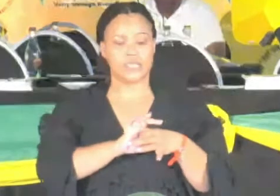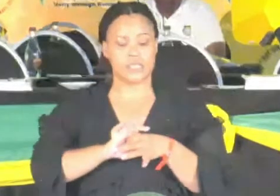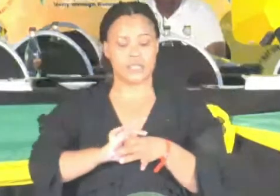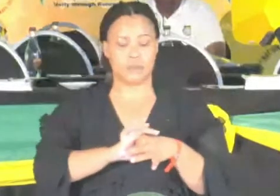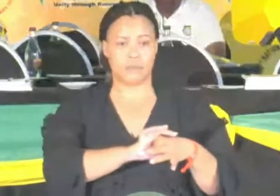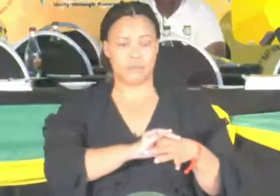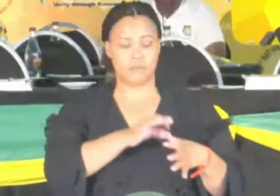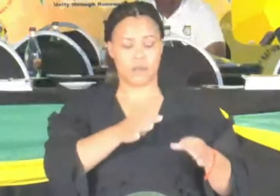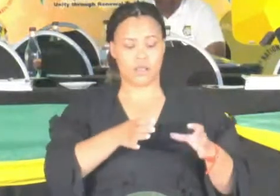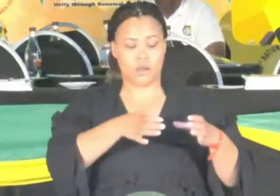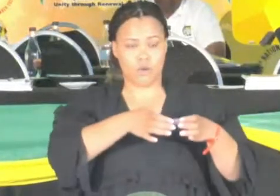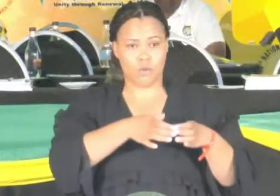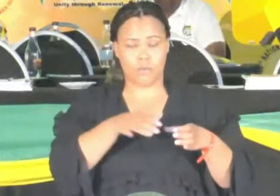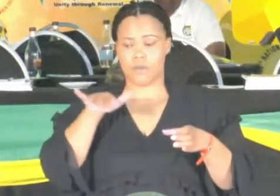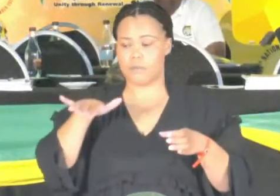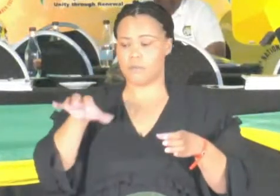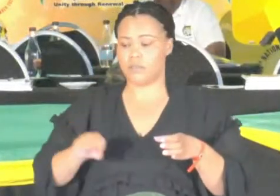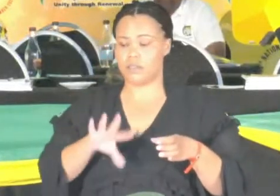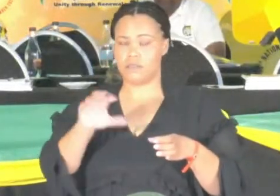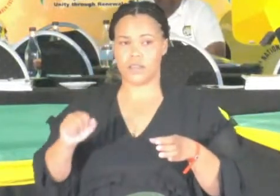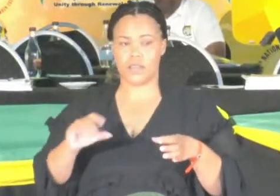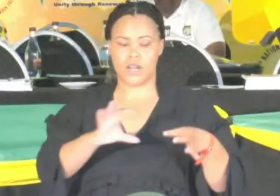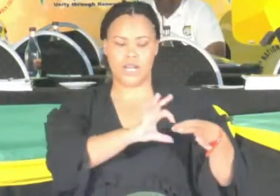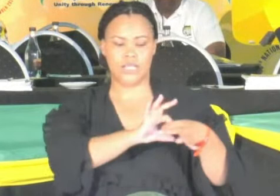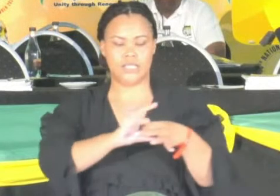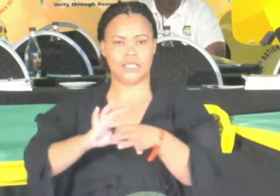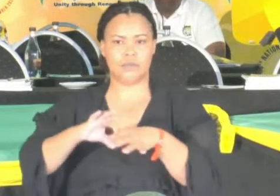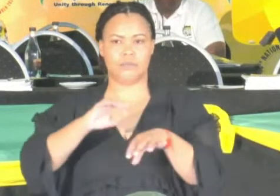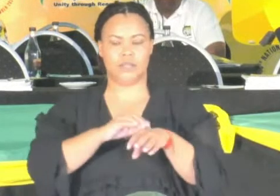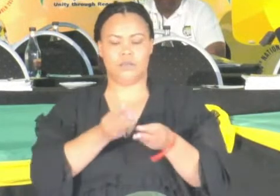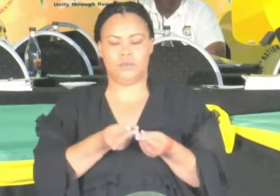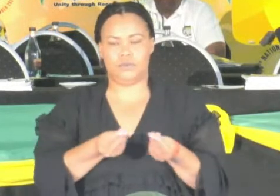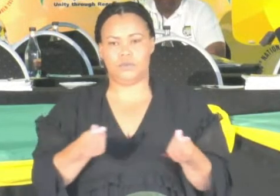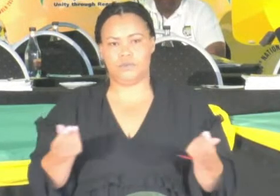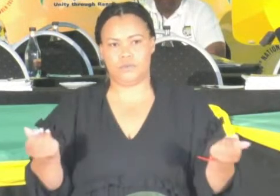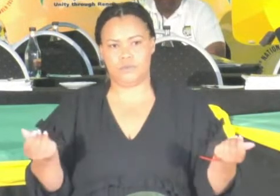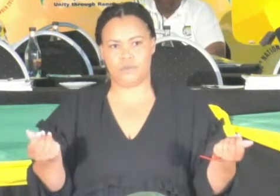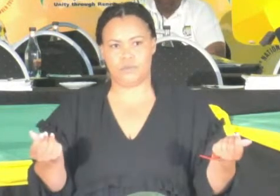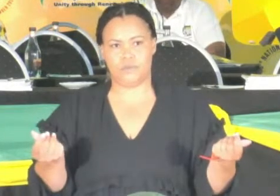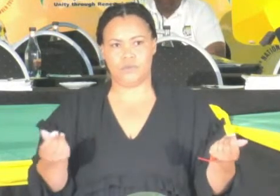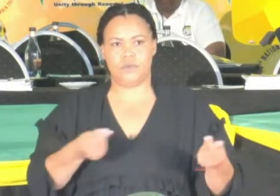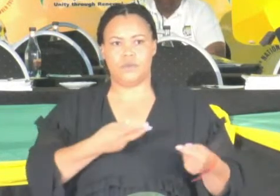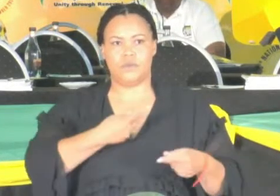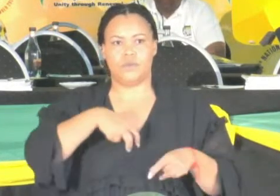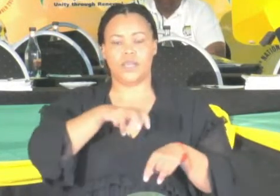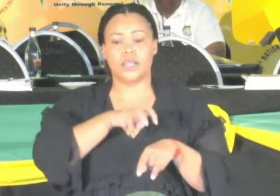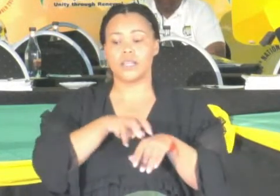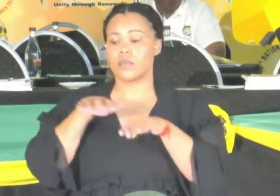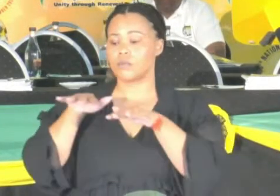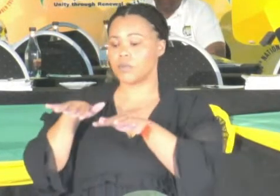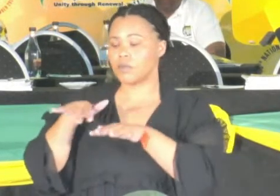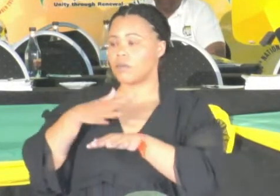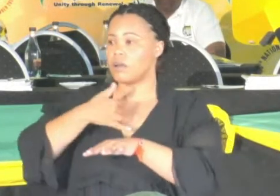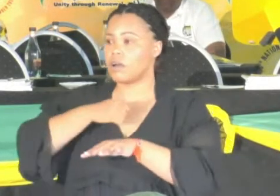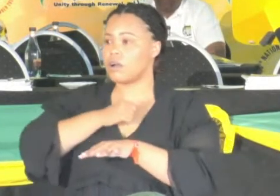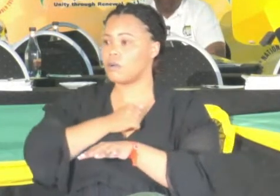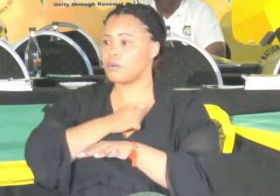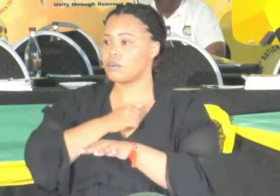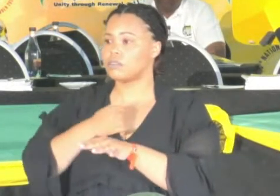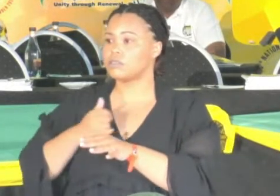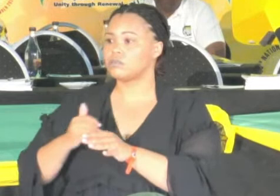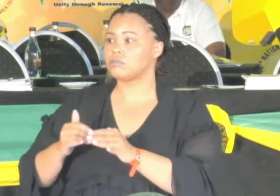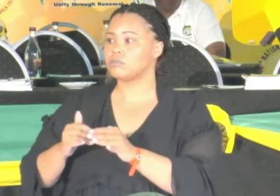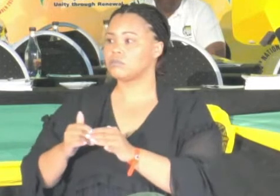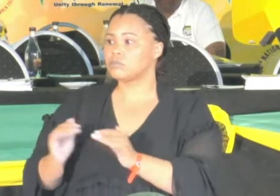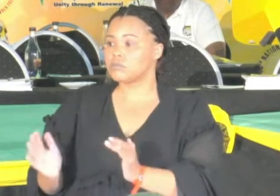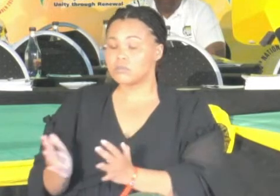of South Africa. Our duty as the ANC is to mobilize our people, but